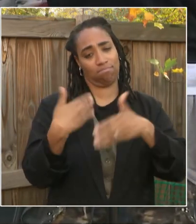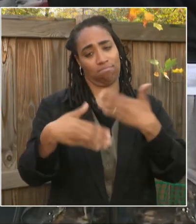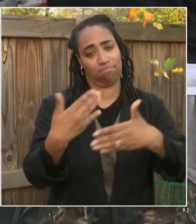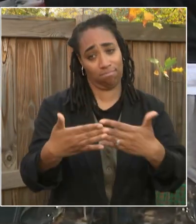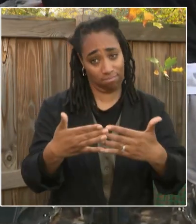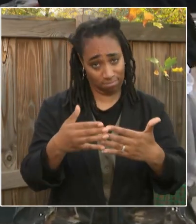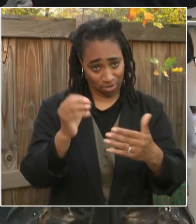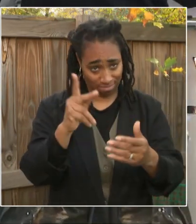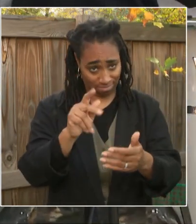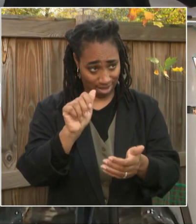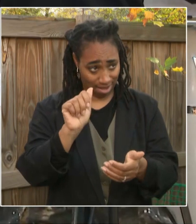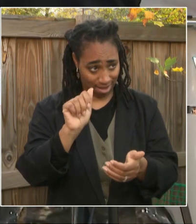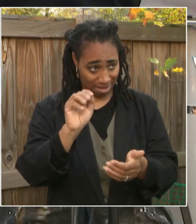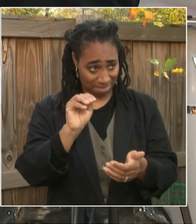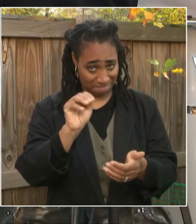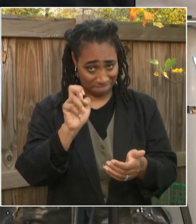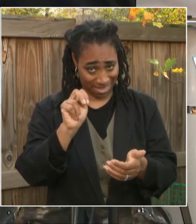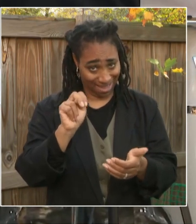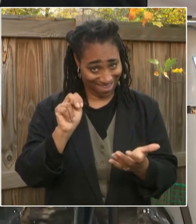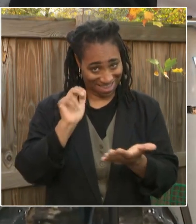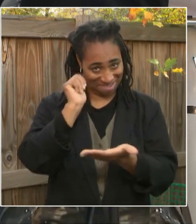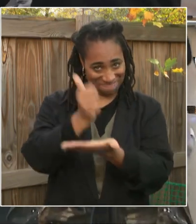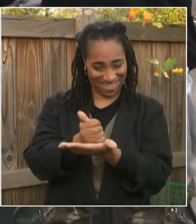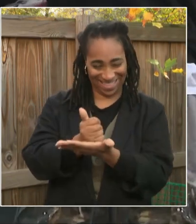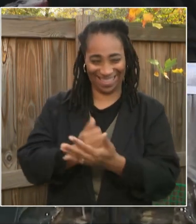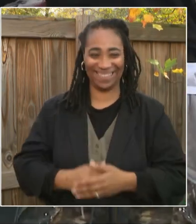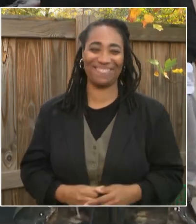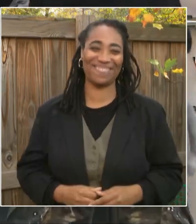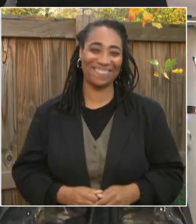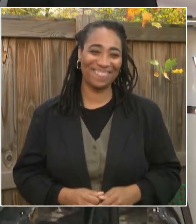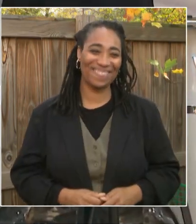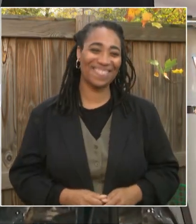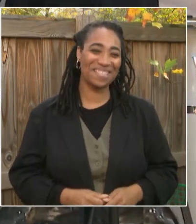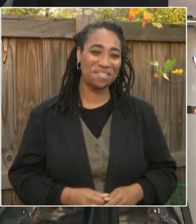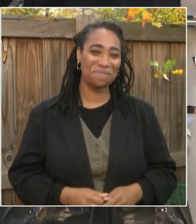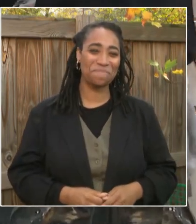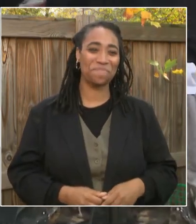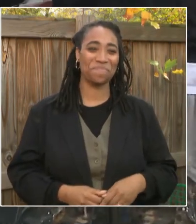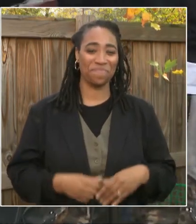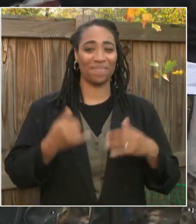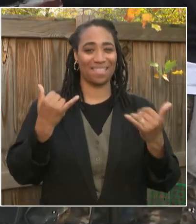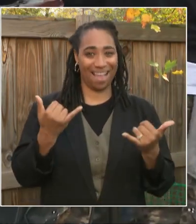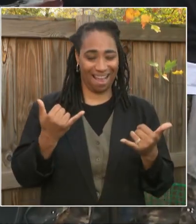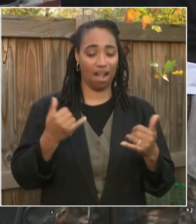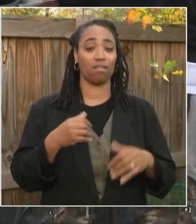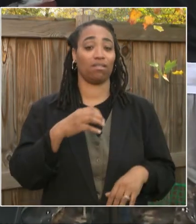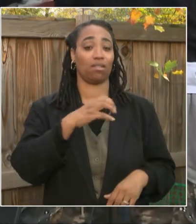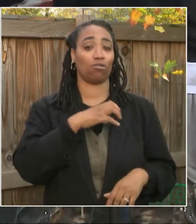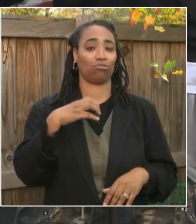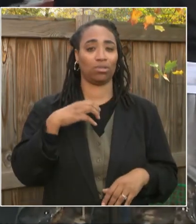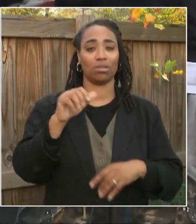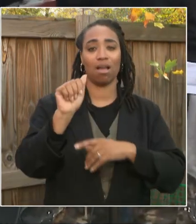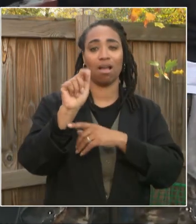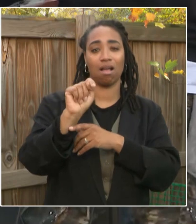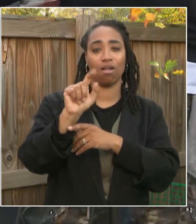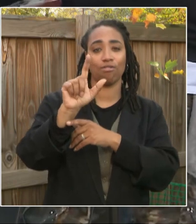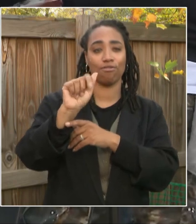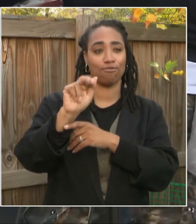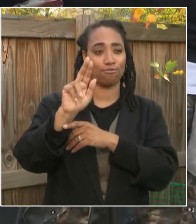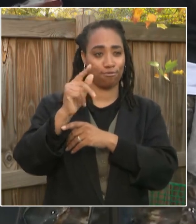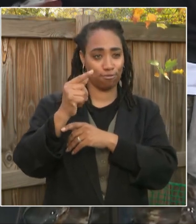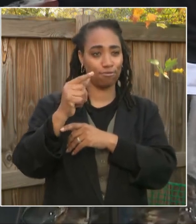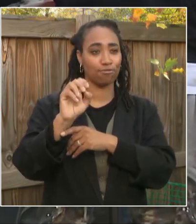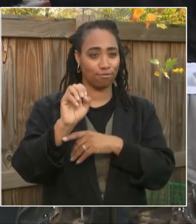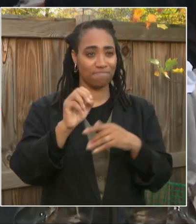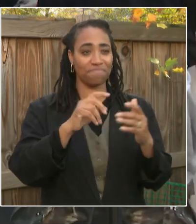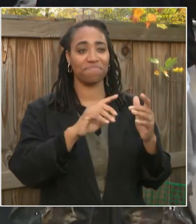have council member, at-large city council member, main man 50 grand, been working so hard to be doing this work, Robert White.